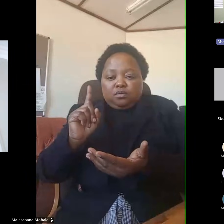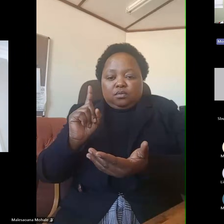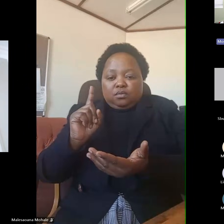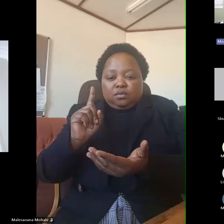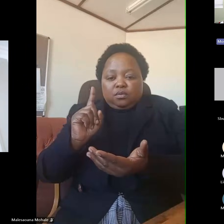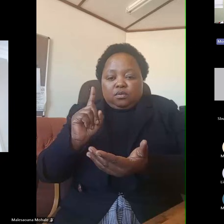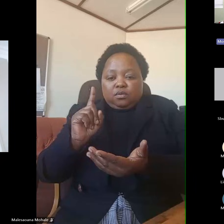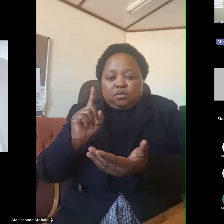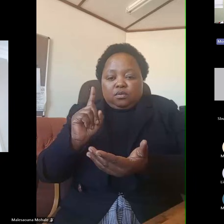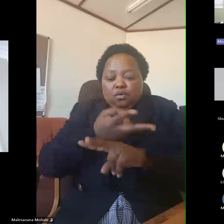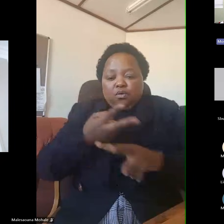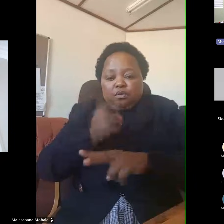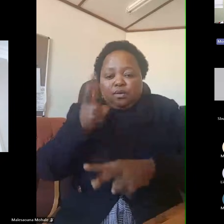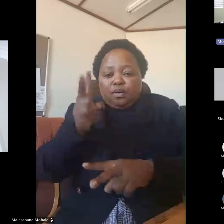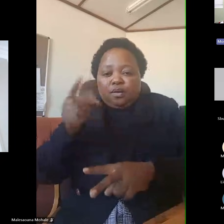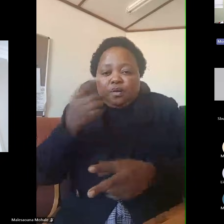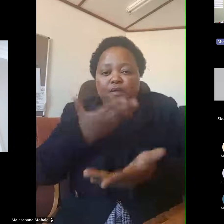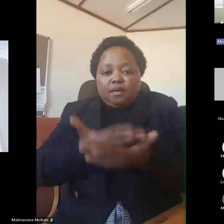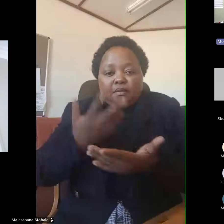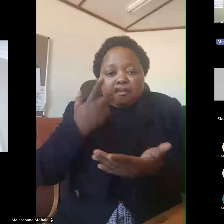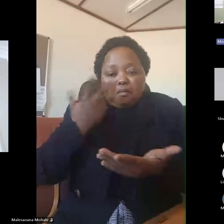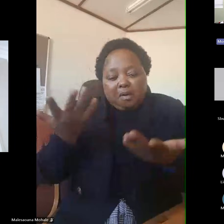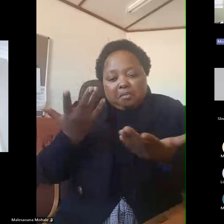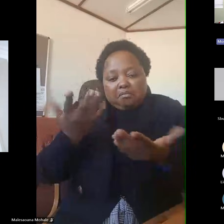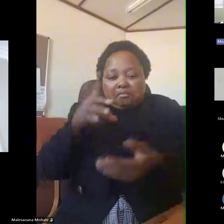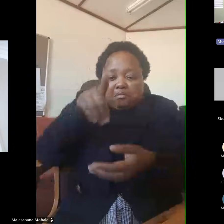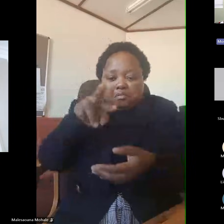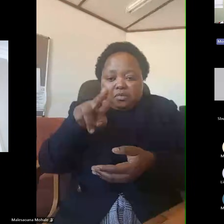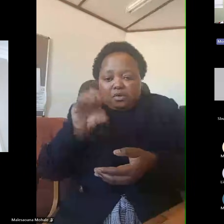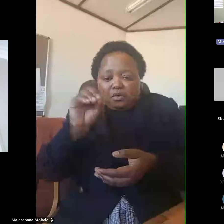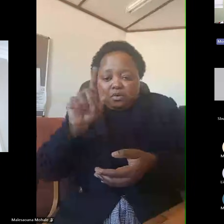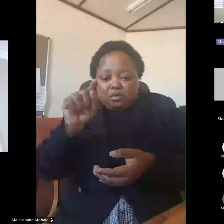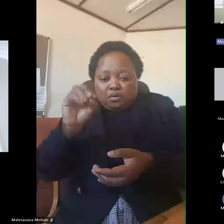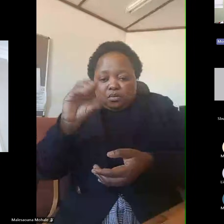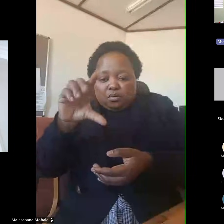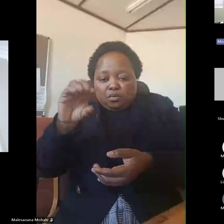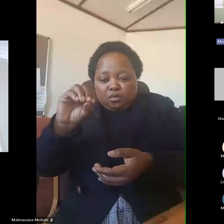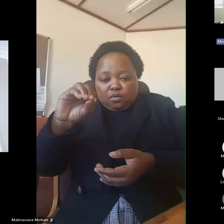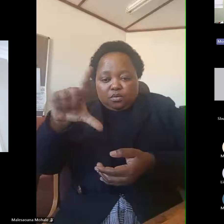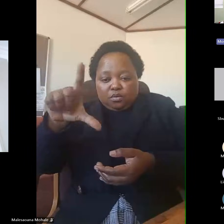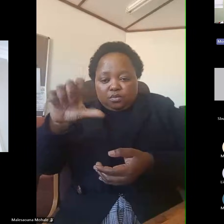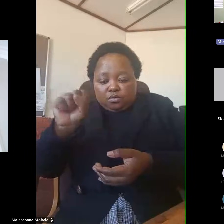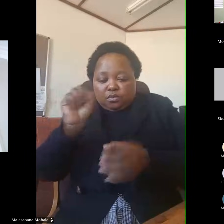the absence of protocols, poor documentation,